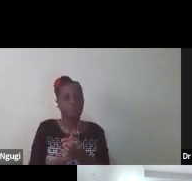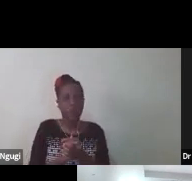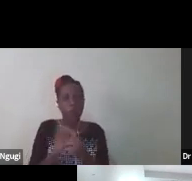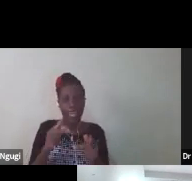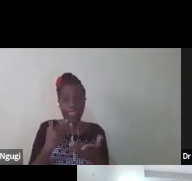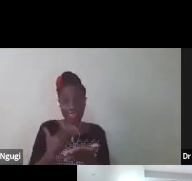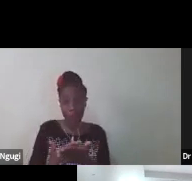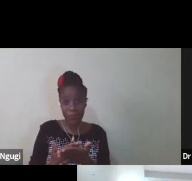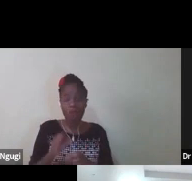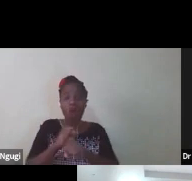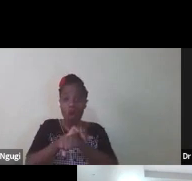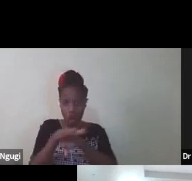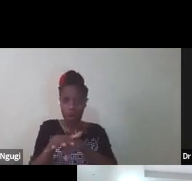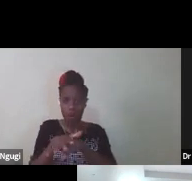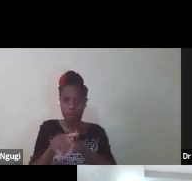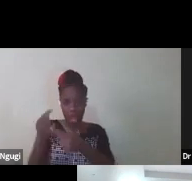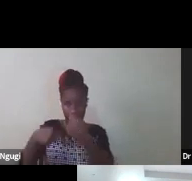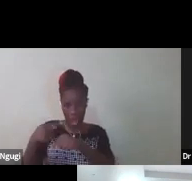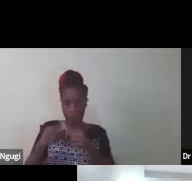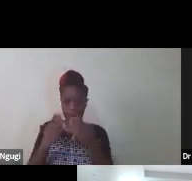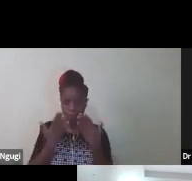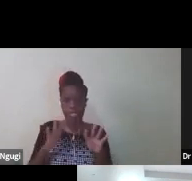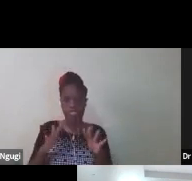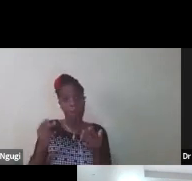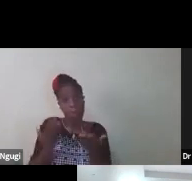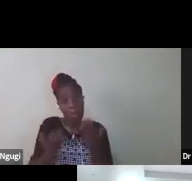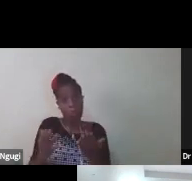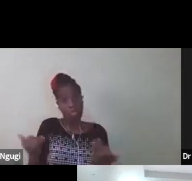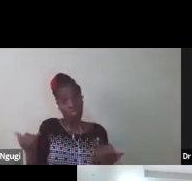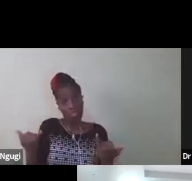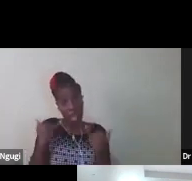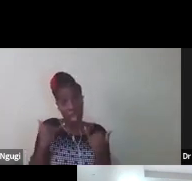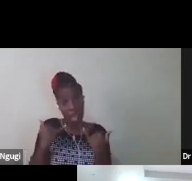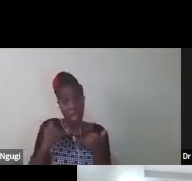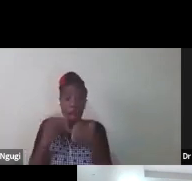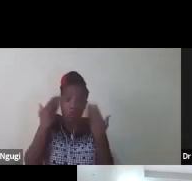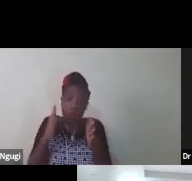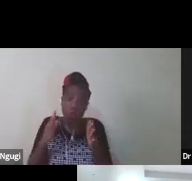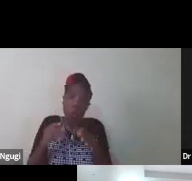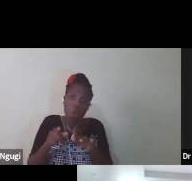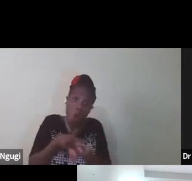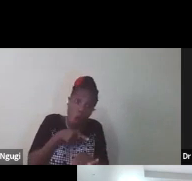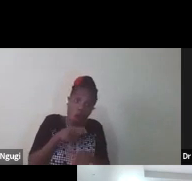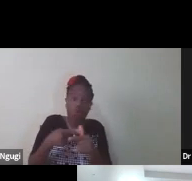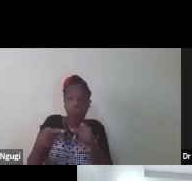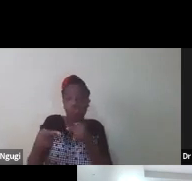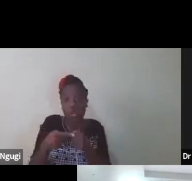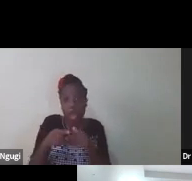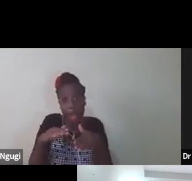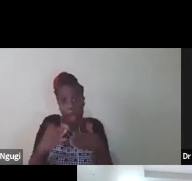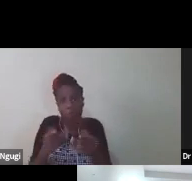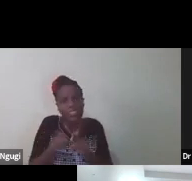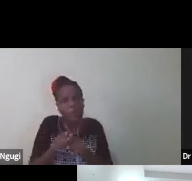Very quickly, COVID has come. Perhaps to stay with us, we don't know how soon or how quickly it's going. So we need to adjust. And we have found that